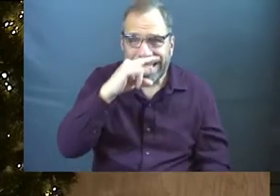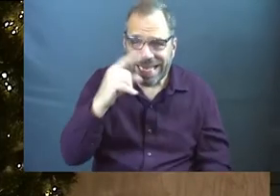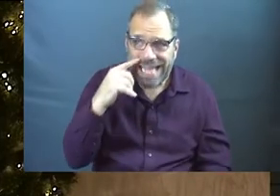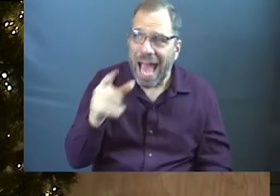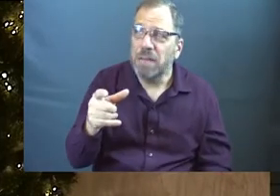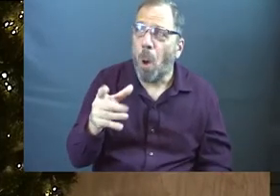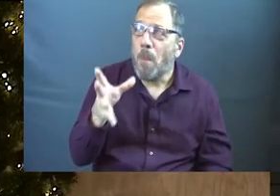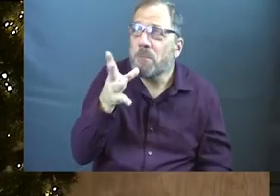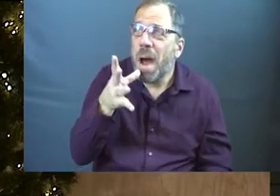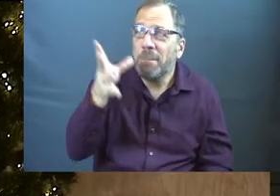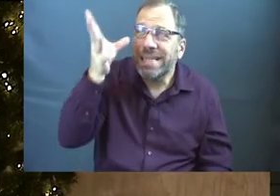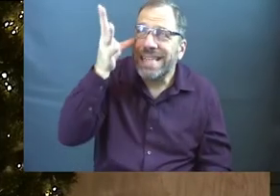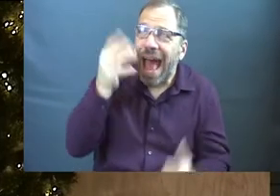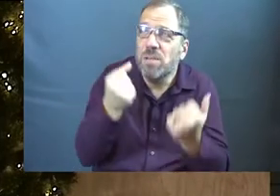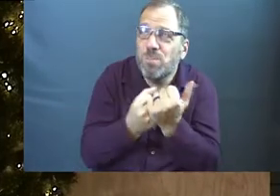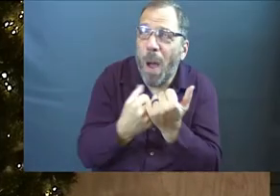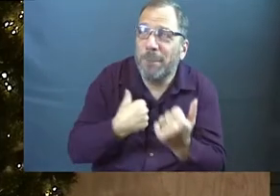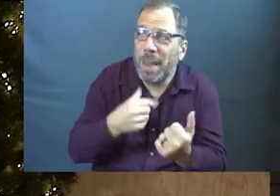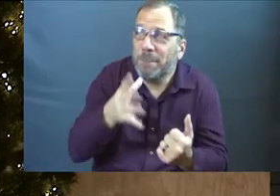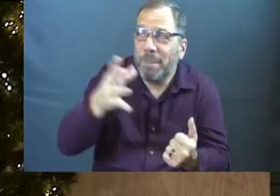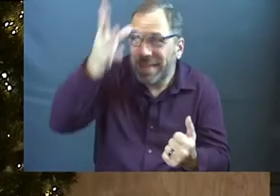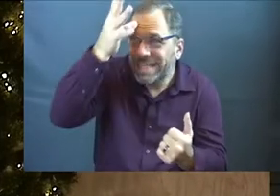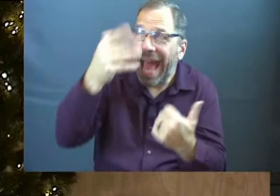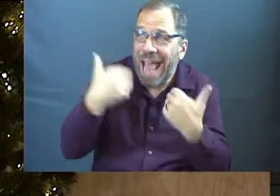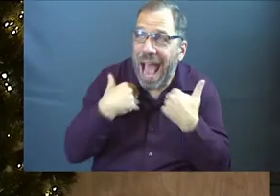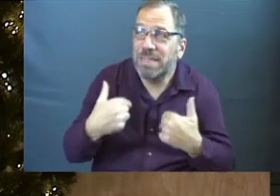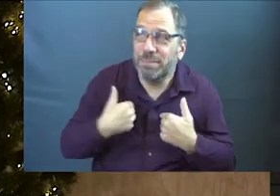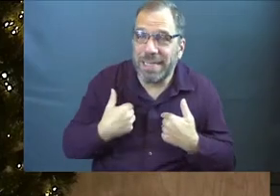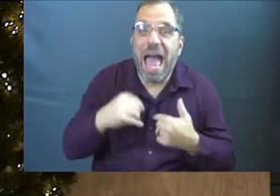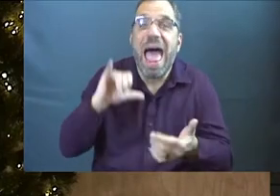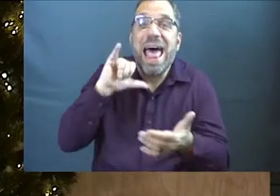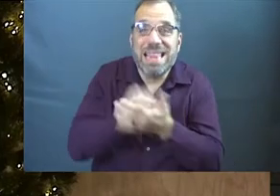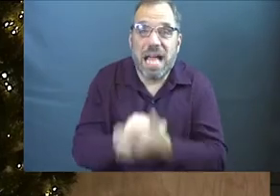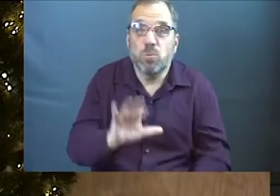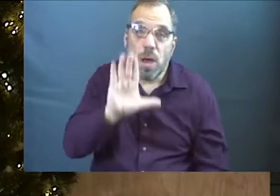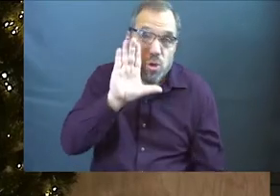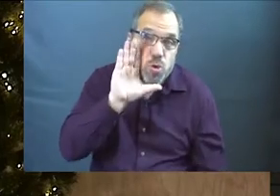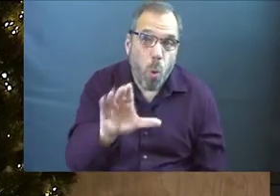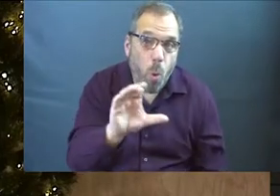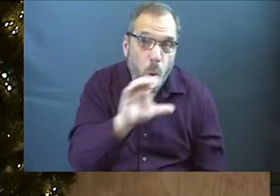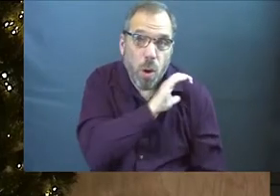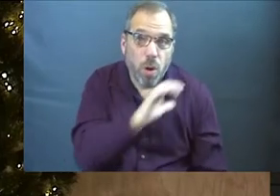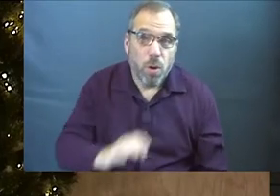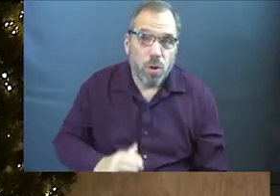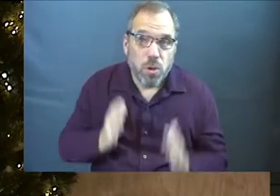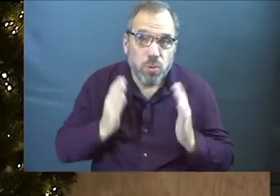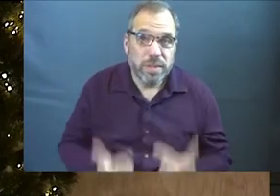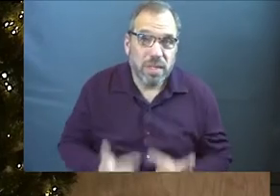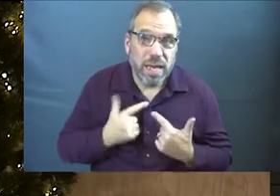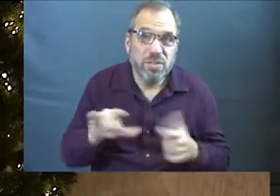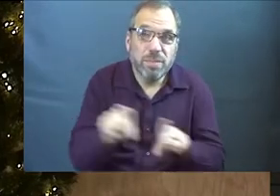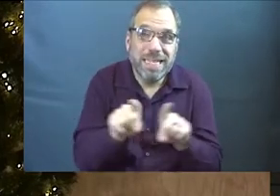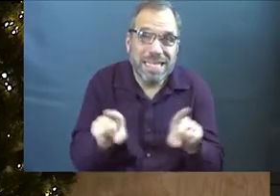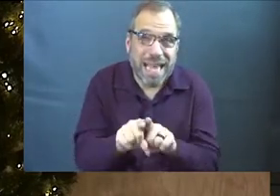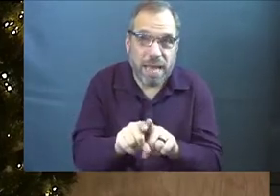eyes? They've got me. That is what your Christian life should be like.